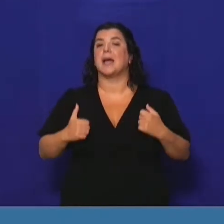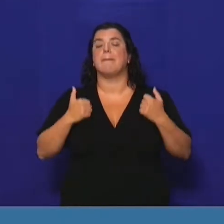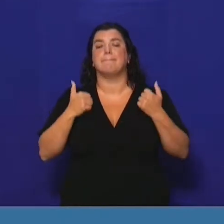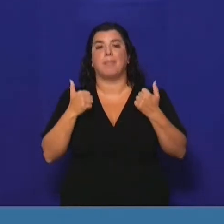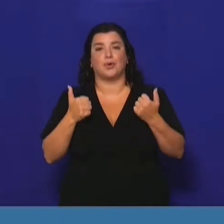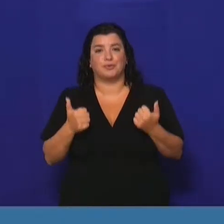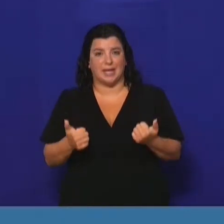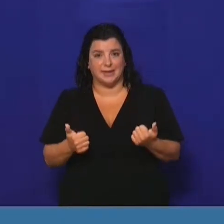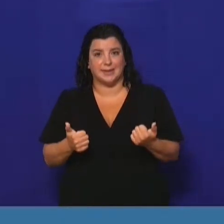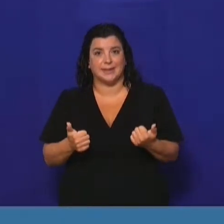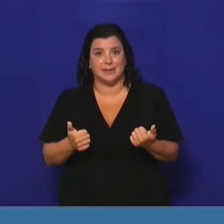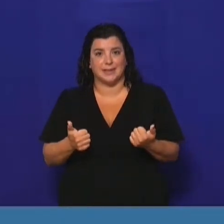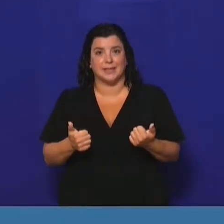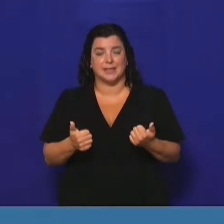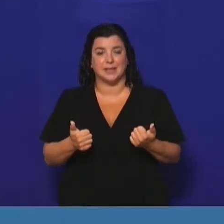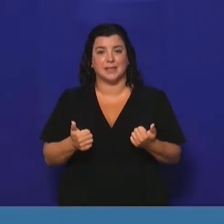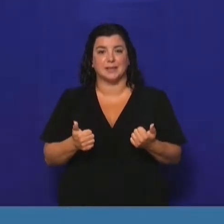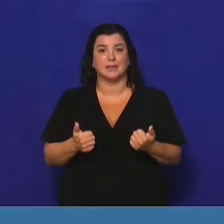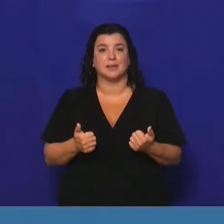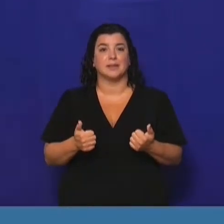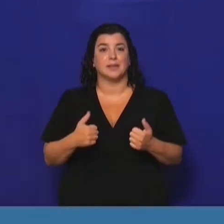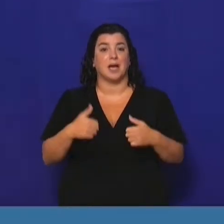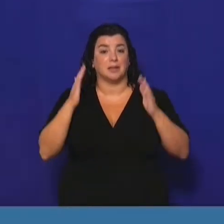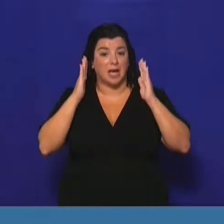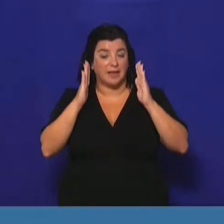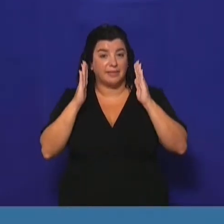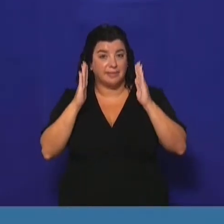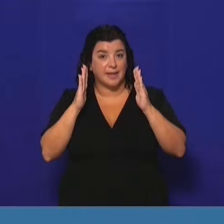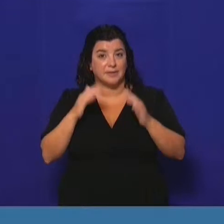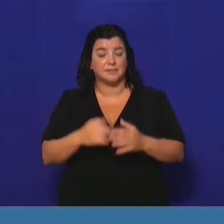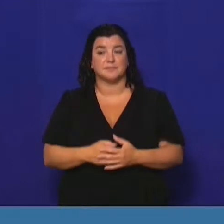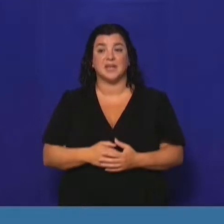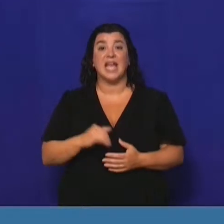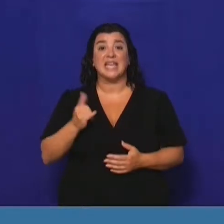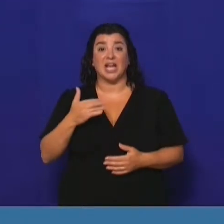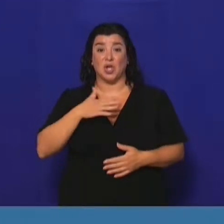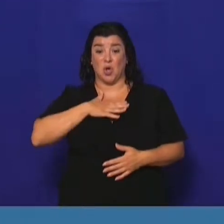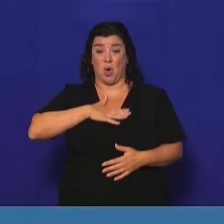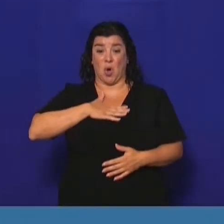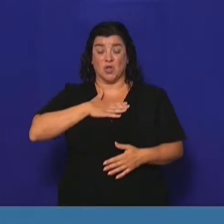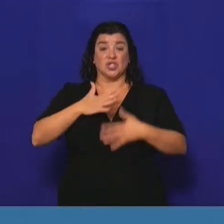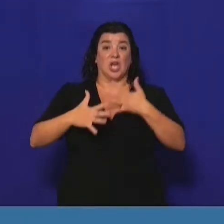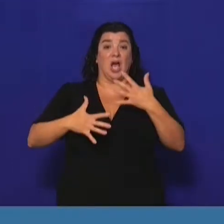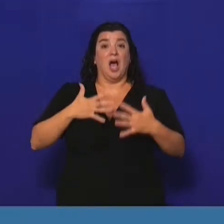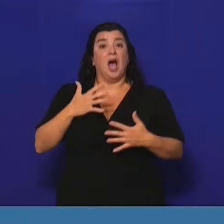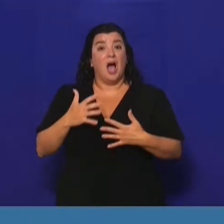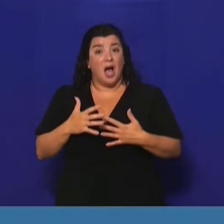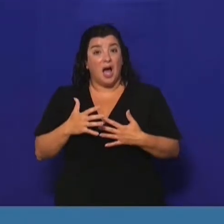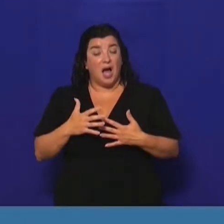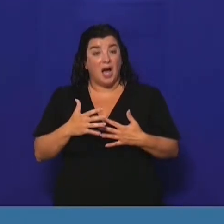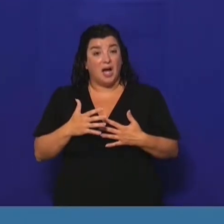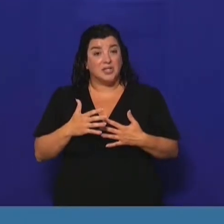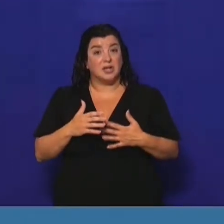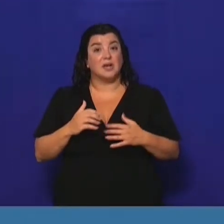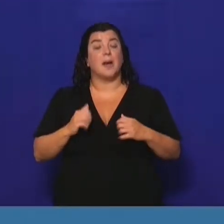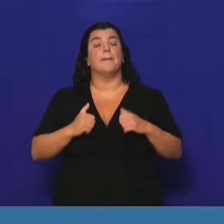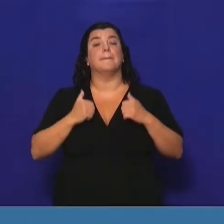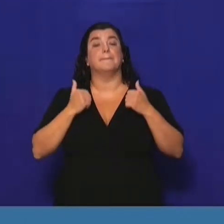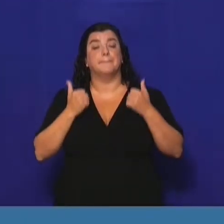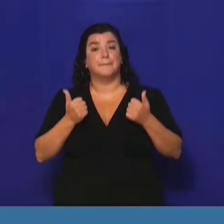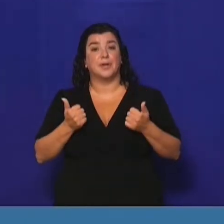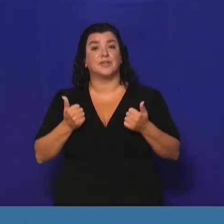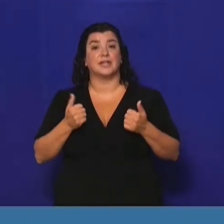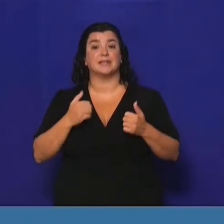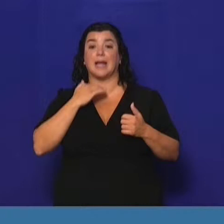nenfasizzaw fuq jekk inti għandek xi ħadd simptomatiku ma jintbaċ mill-iskola u jekk jinqabad li t-tfal